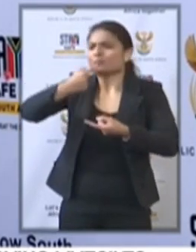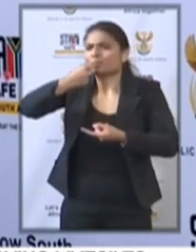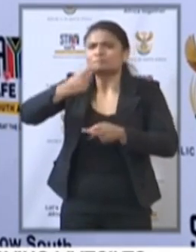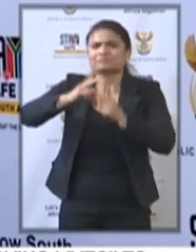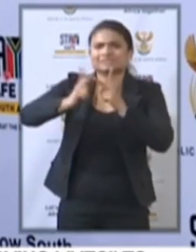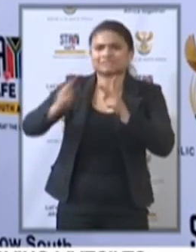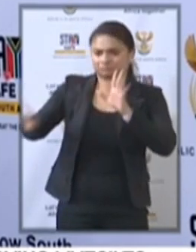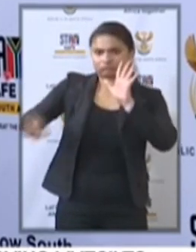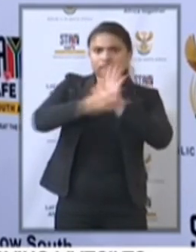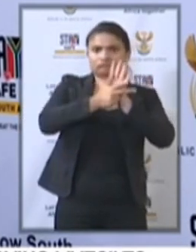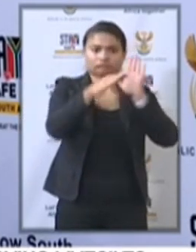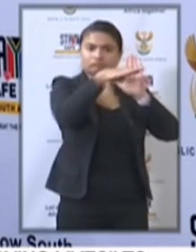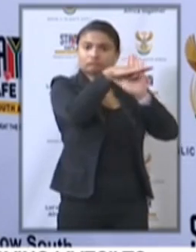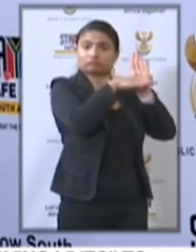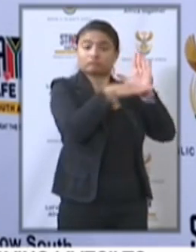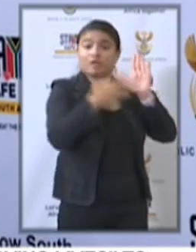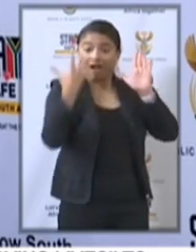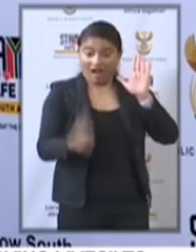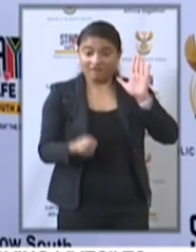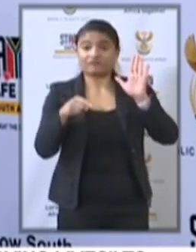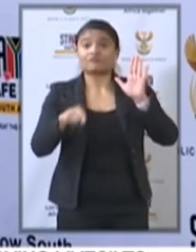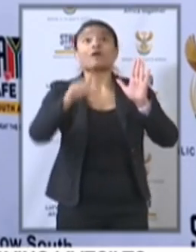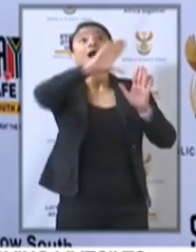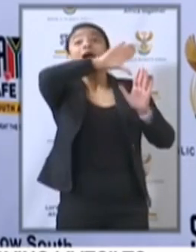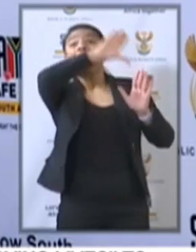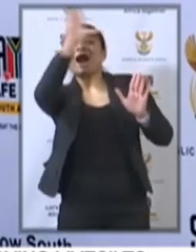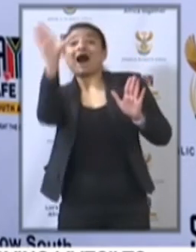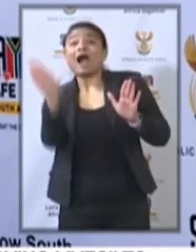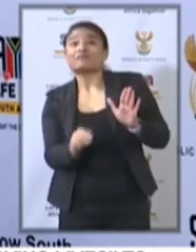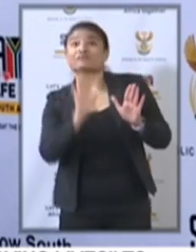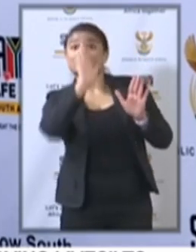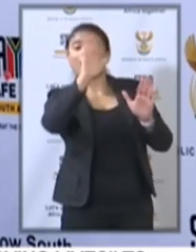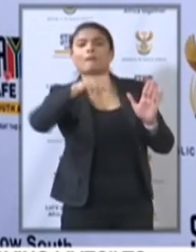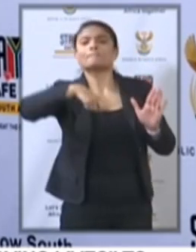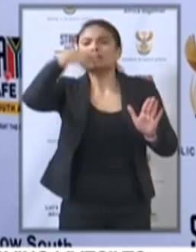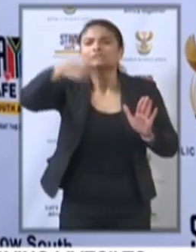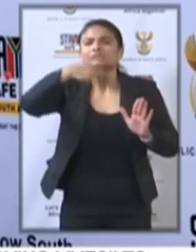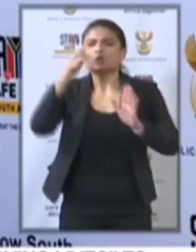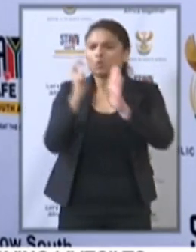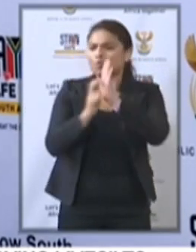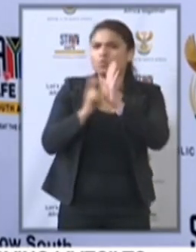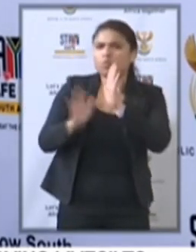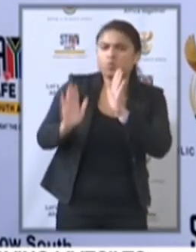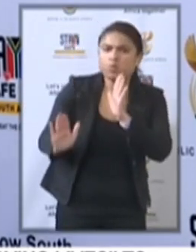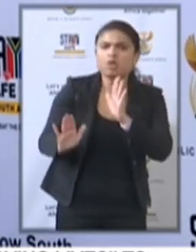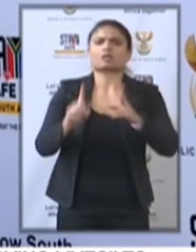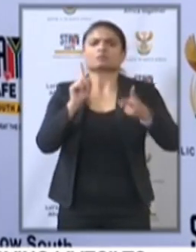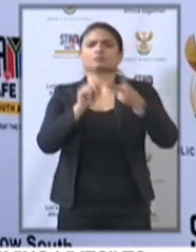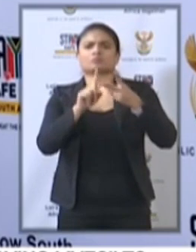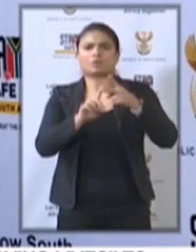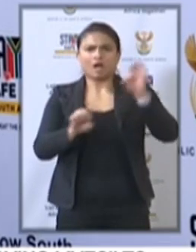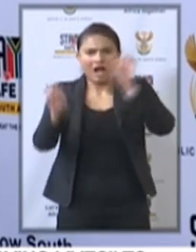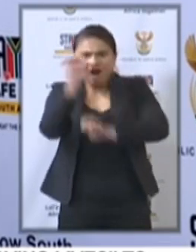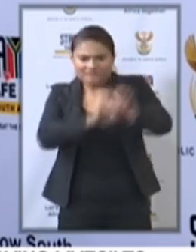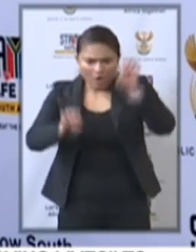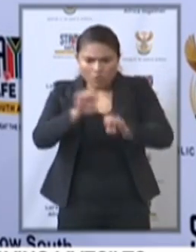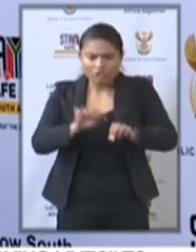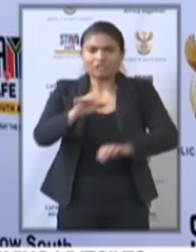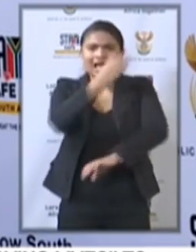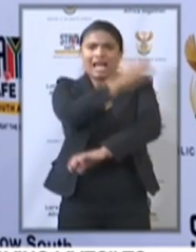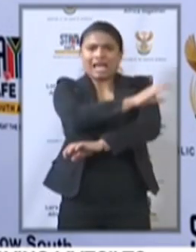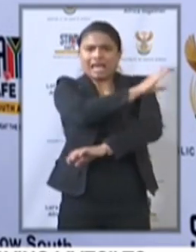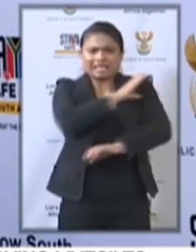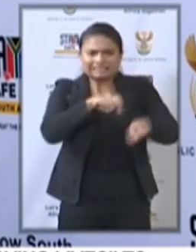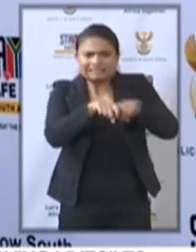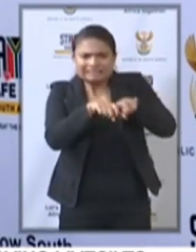for African medicines regulation, evaluation of African medicines clinical trials, and